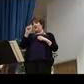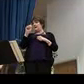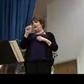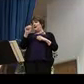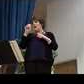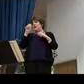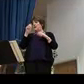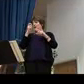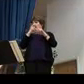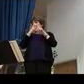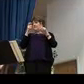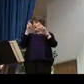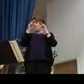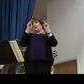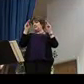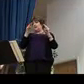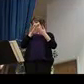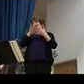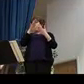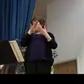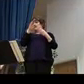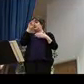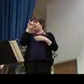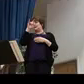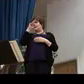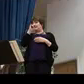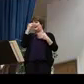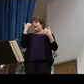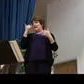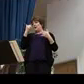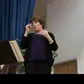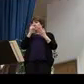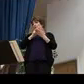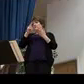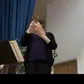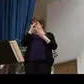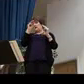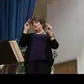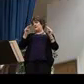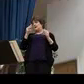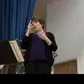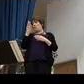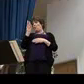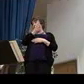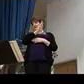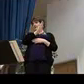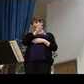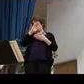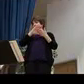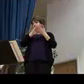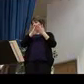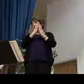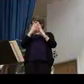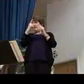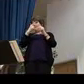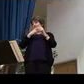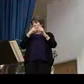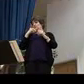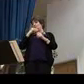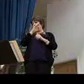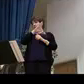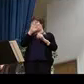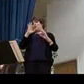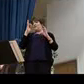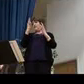University of Montana Western, becoming the first member of her family to graduate from college. She went on to earn her